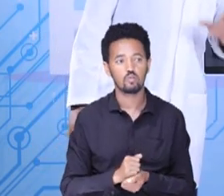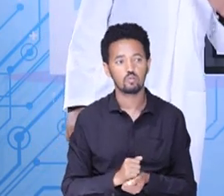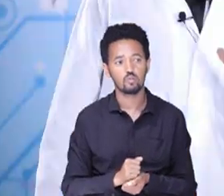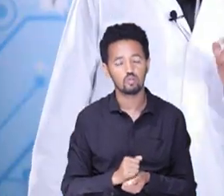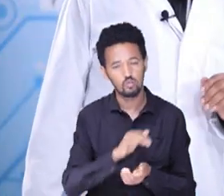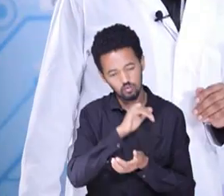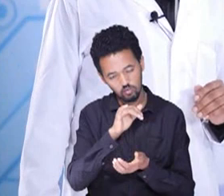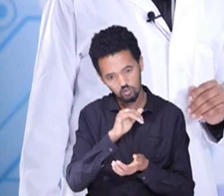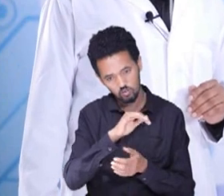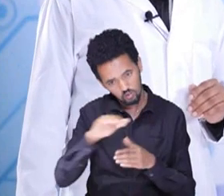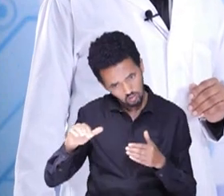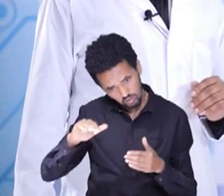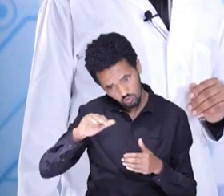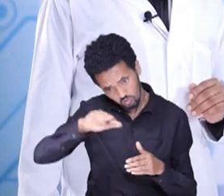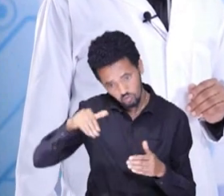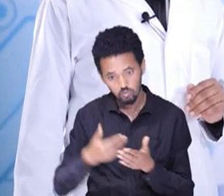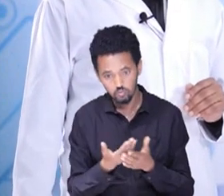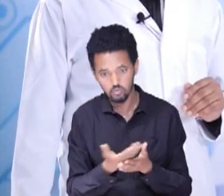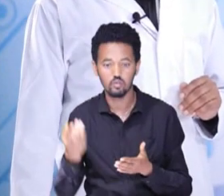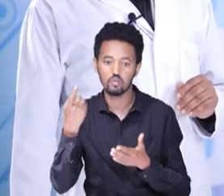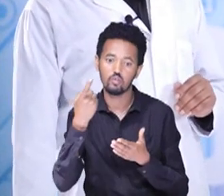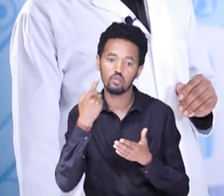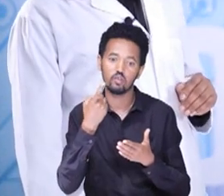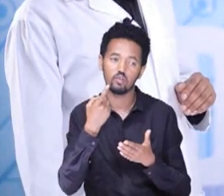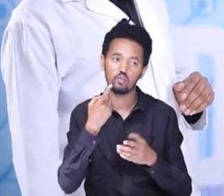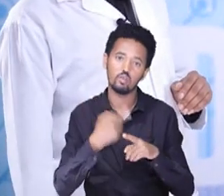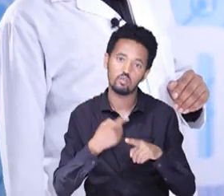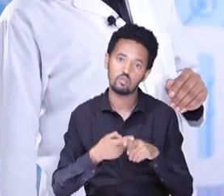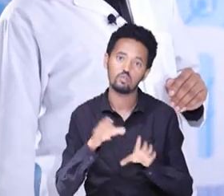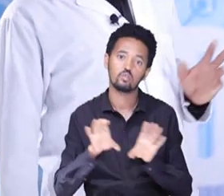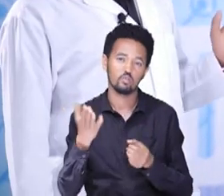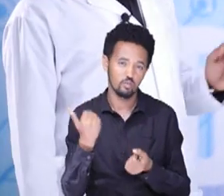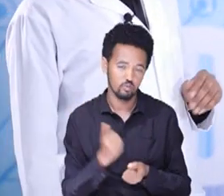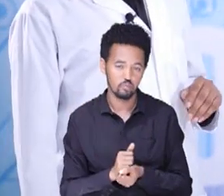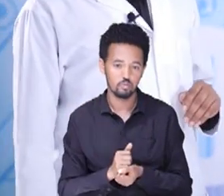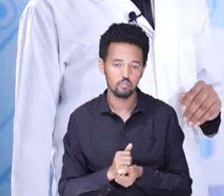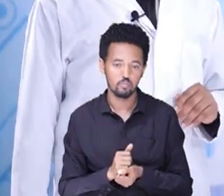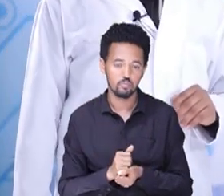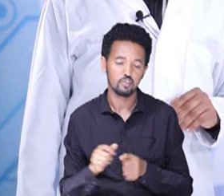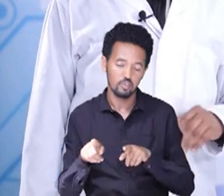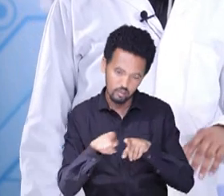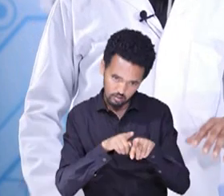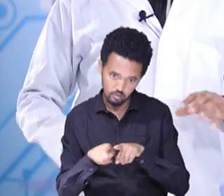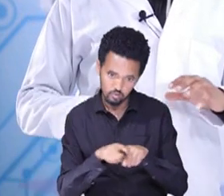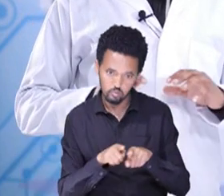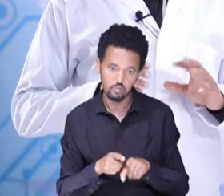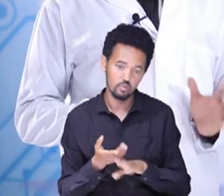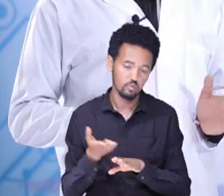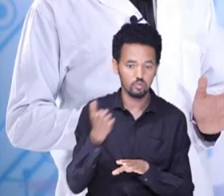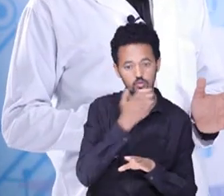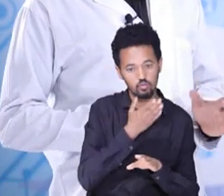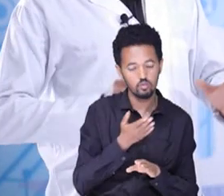land. Then everyone pay tax to the government. The tenancy agreement during the time was